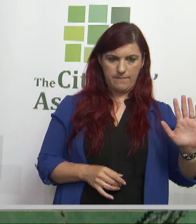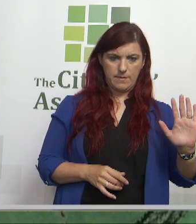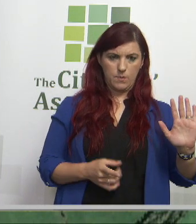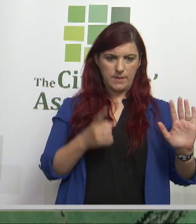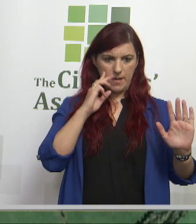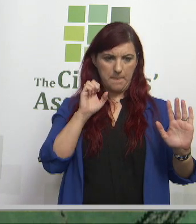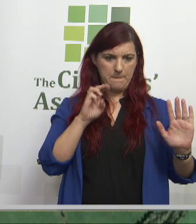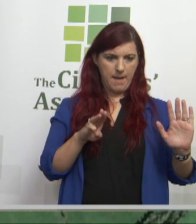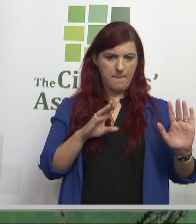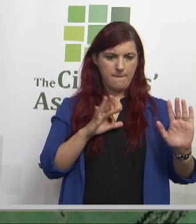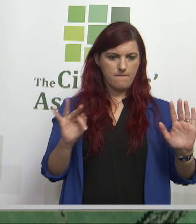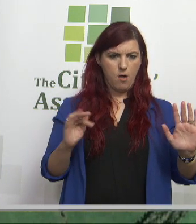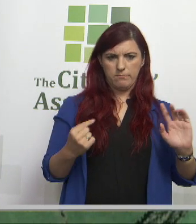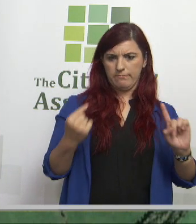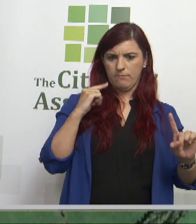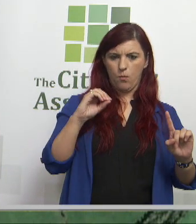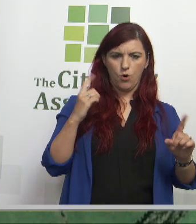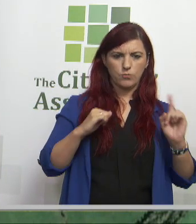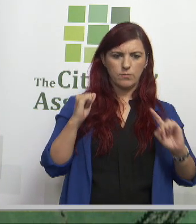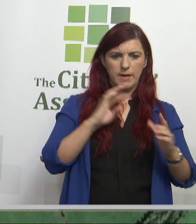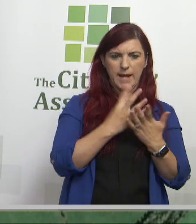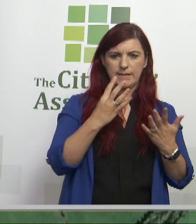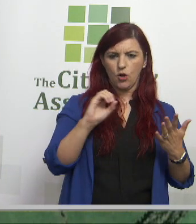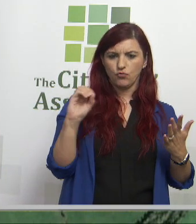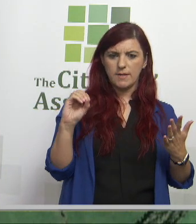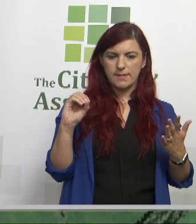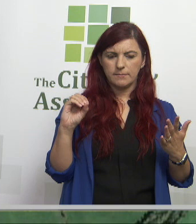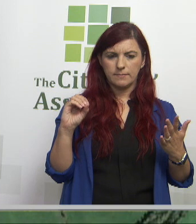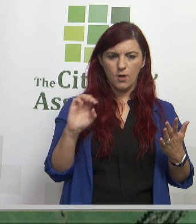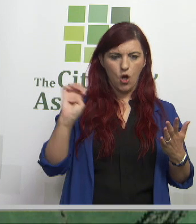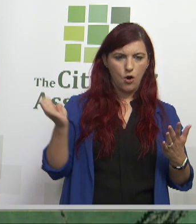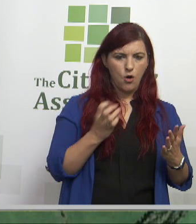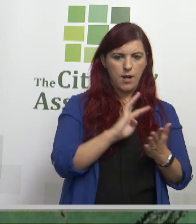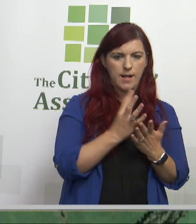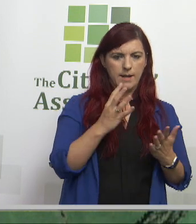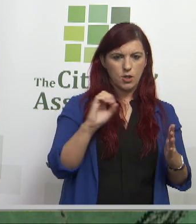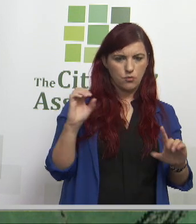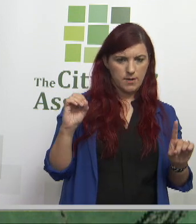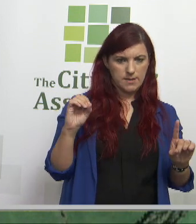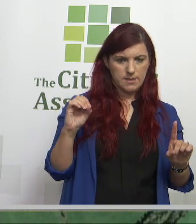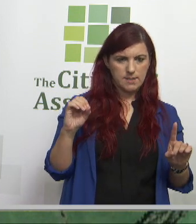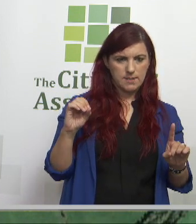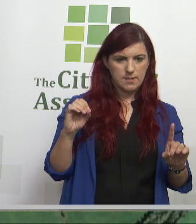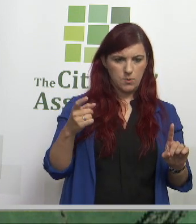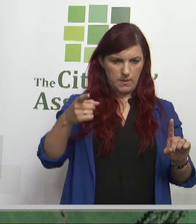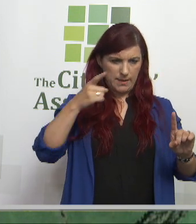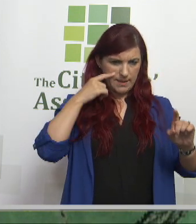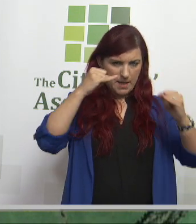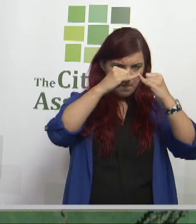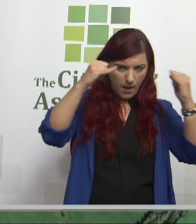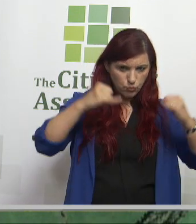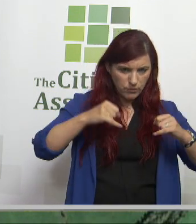from the turn of the century, as in 1900s. So that's early 1900s. You can see there all of the boundaries. So